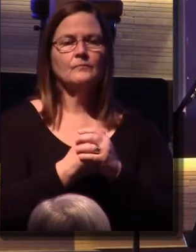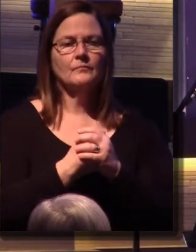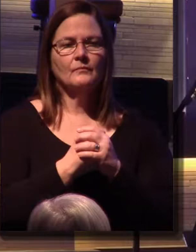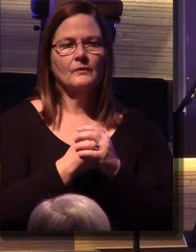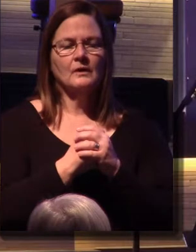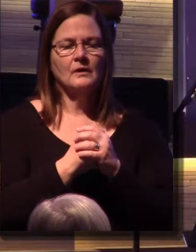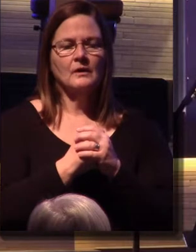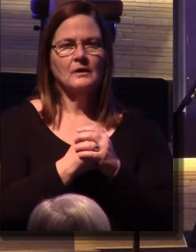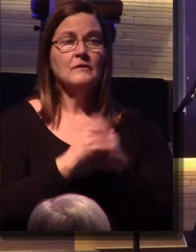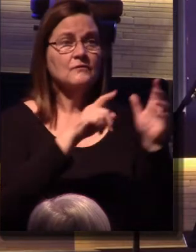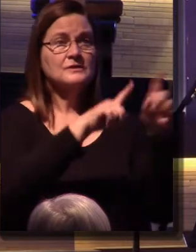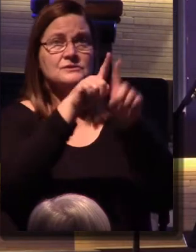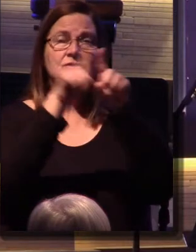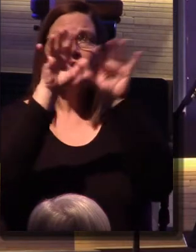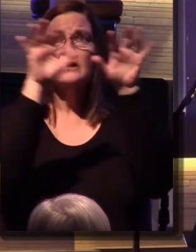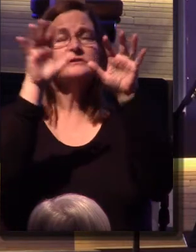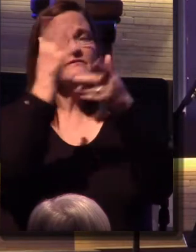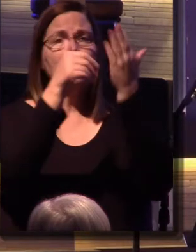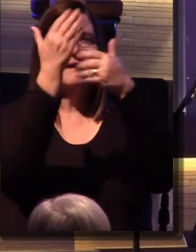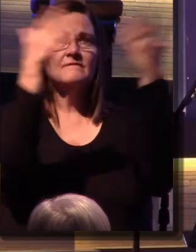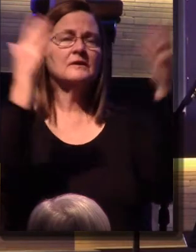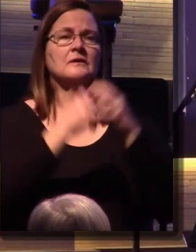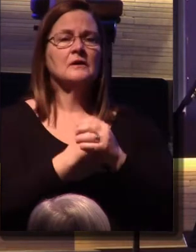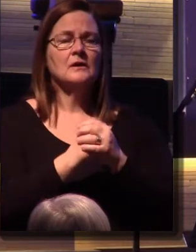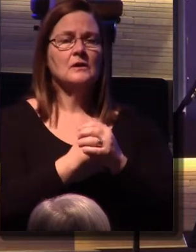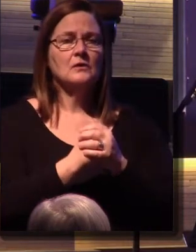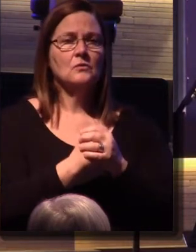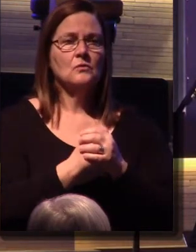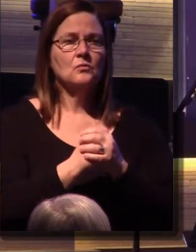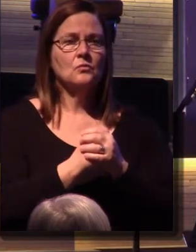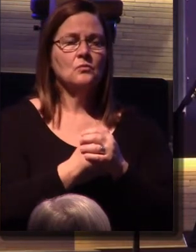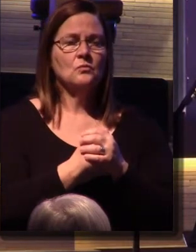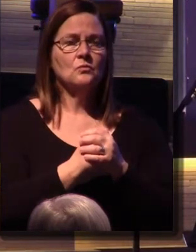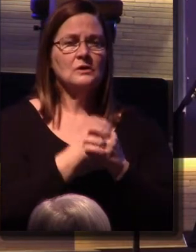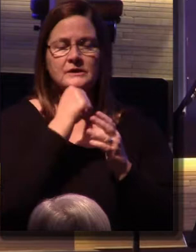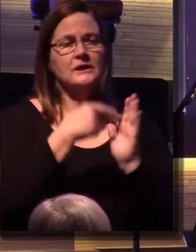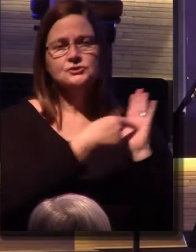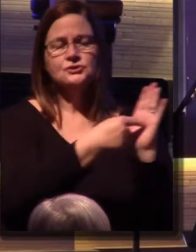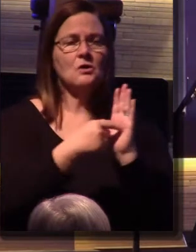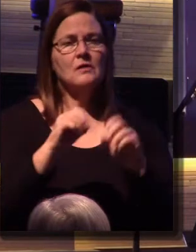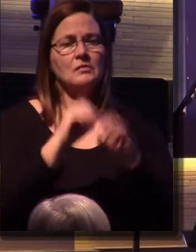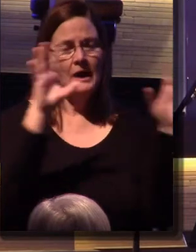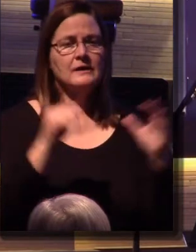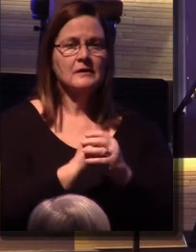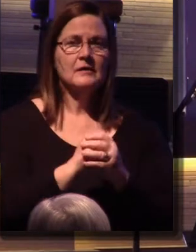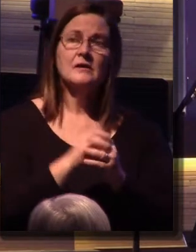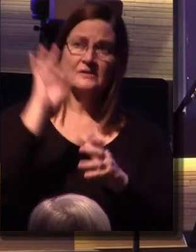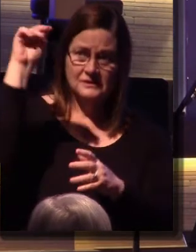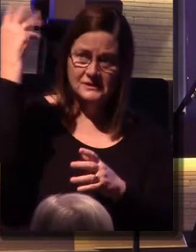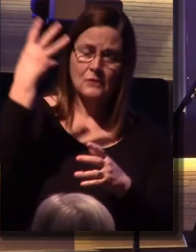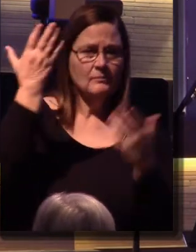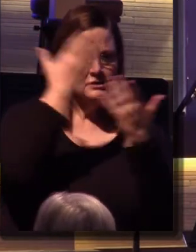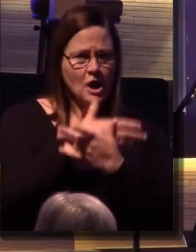in verse 10, look at verse 10, it says, "For the stars of heaven and their constellations will not flash forth their light. The sun will